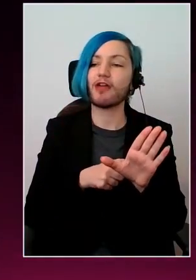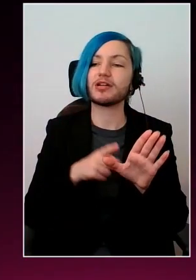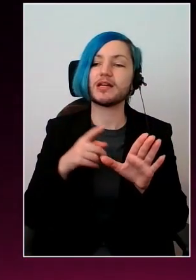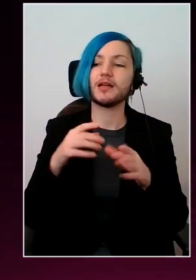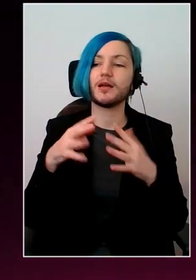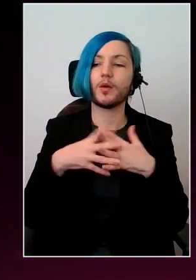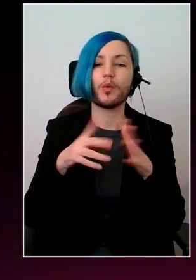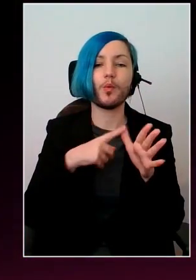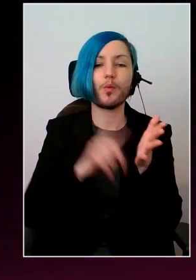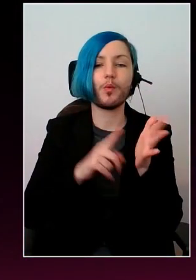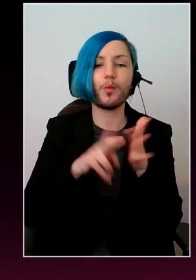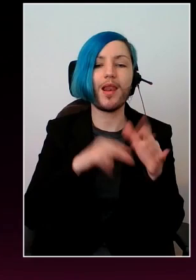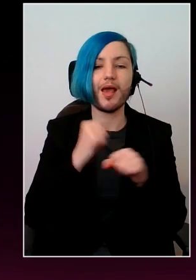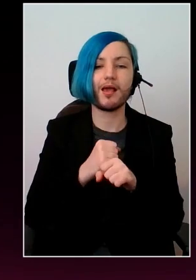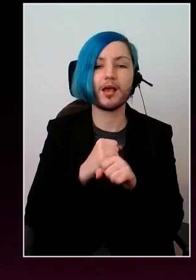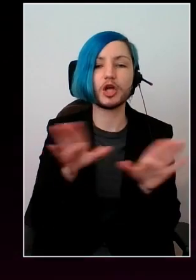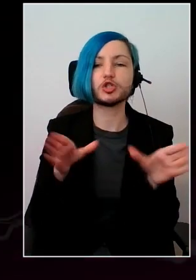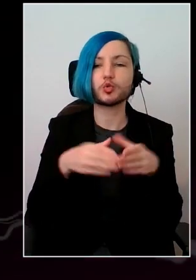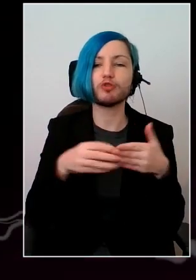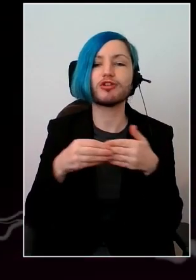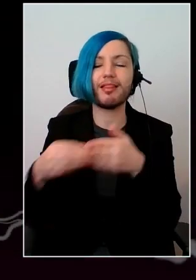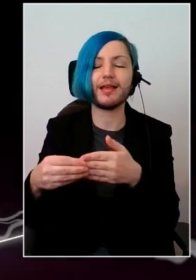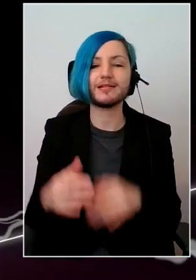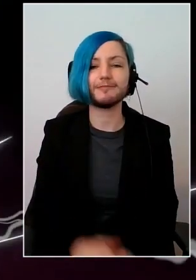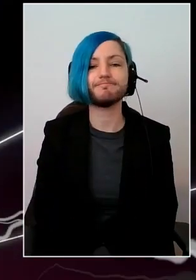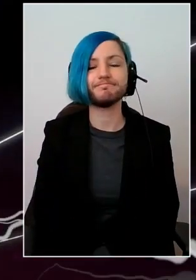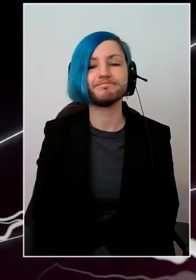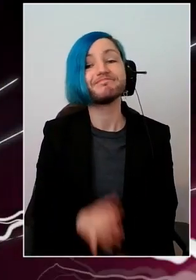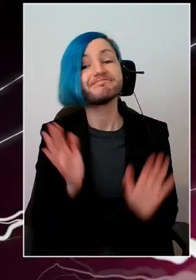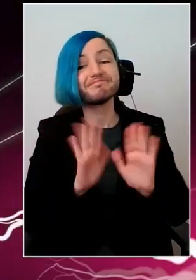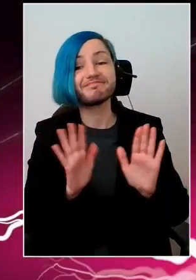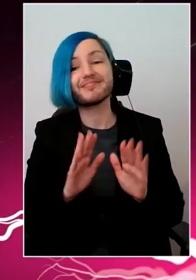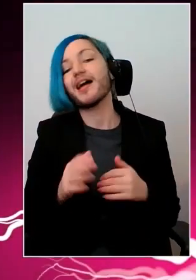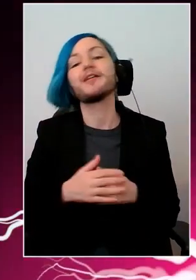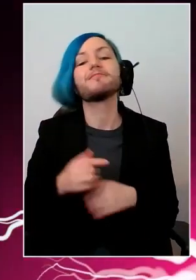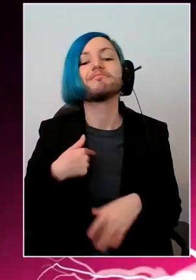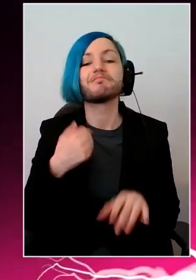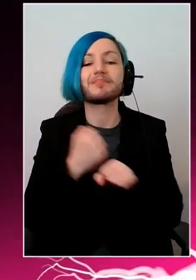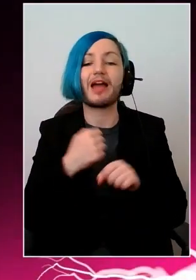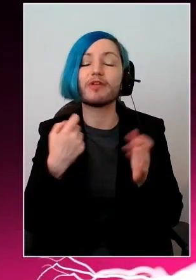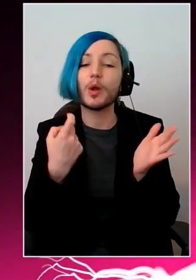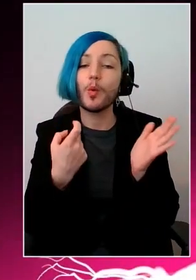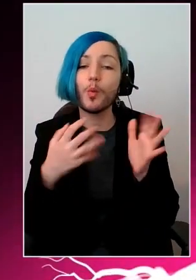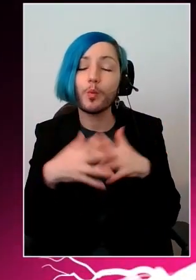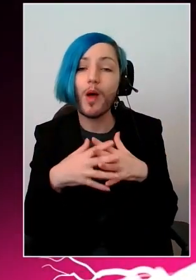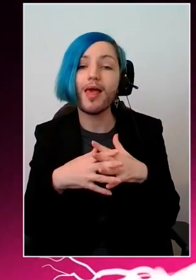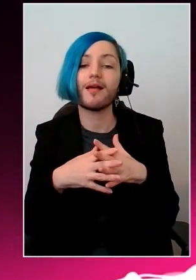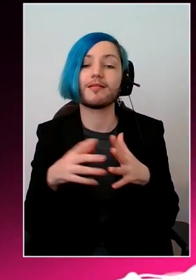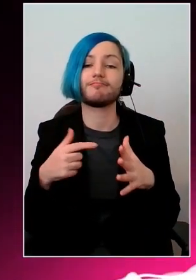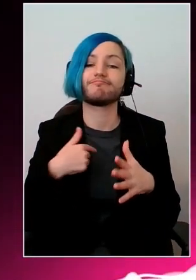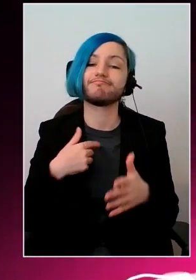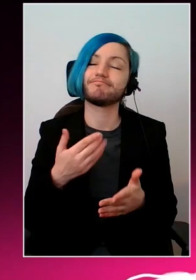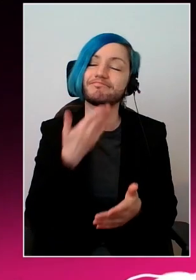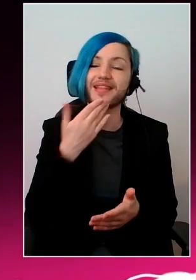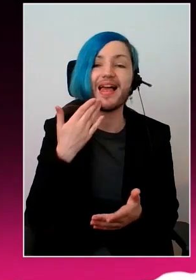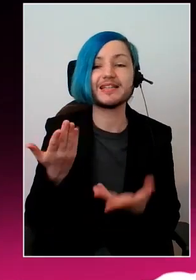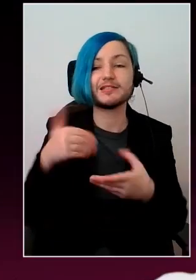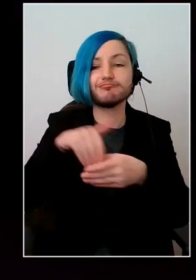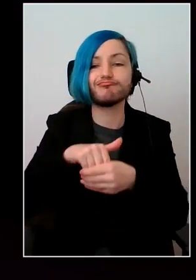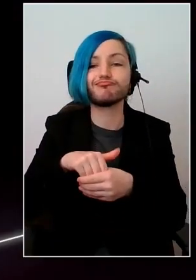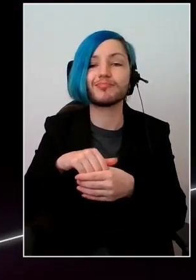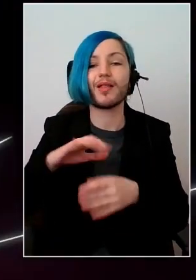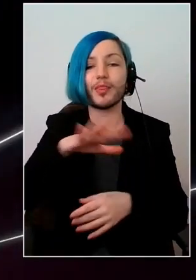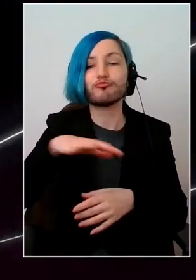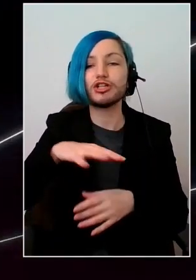Hello, I am Gary Walling for the Royal Air Force Apprenticeships Management Team. I'm delighted to join you at today's regional award ceremony to